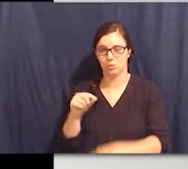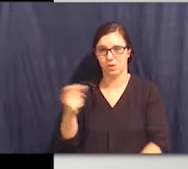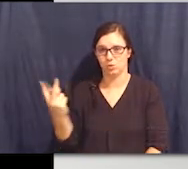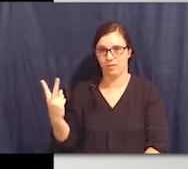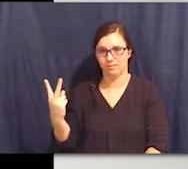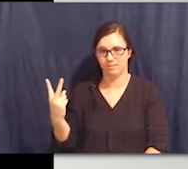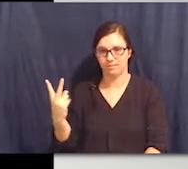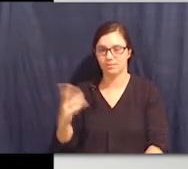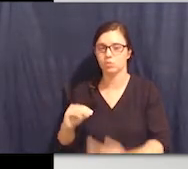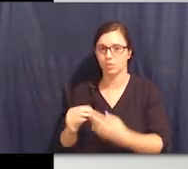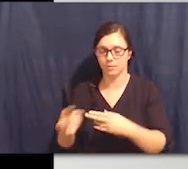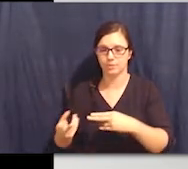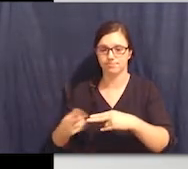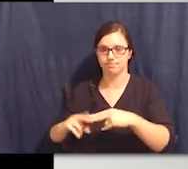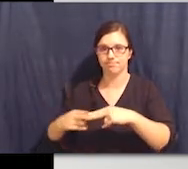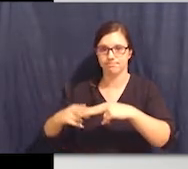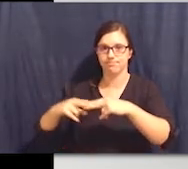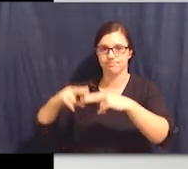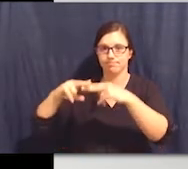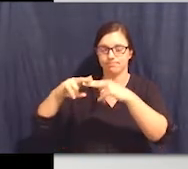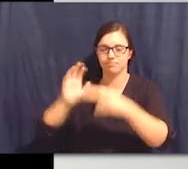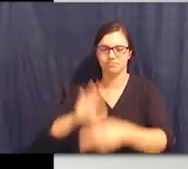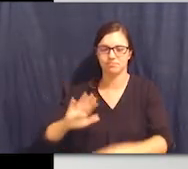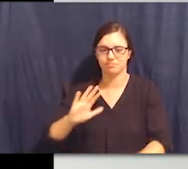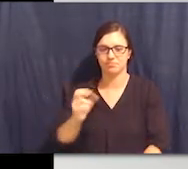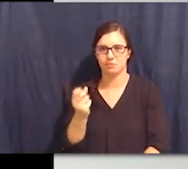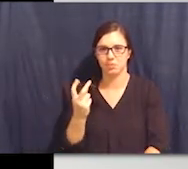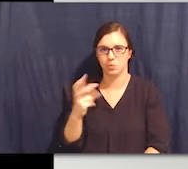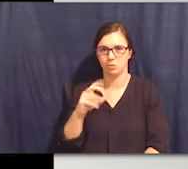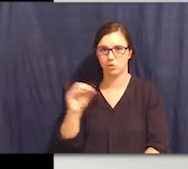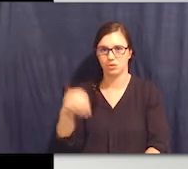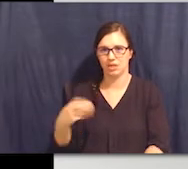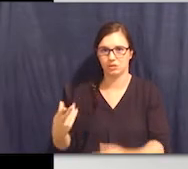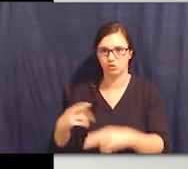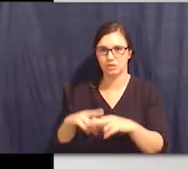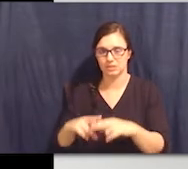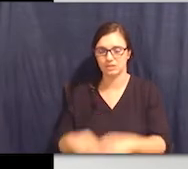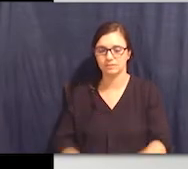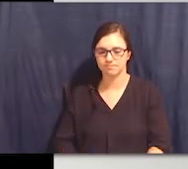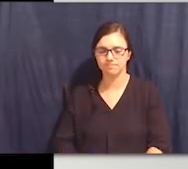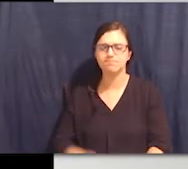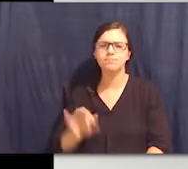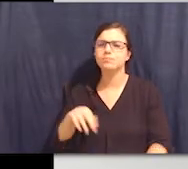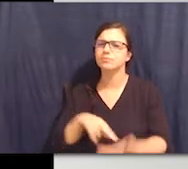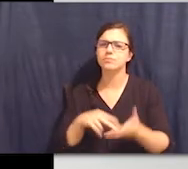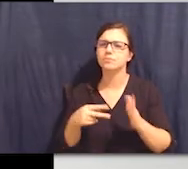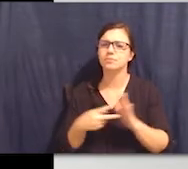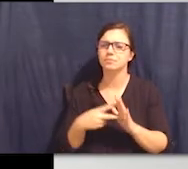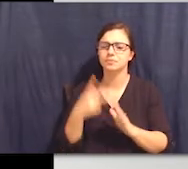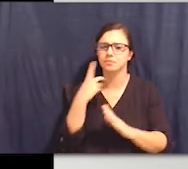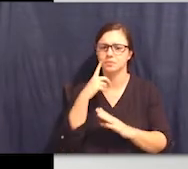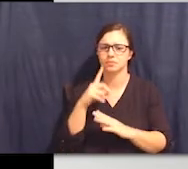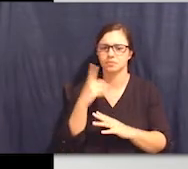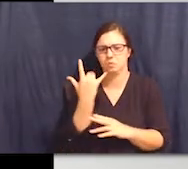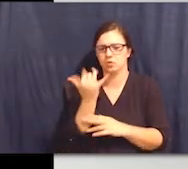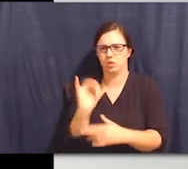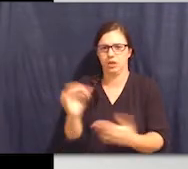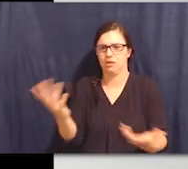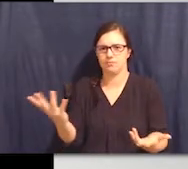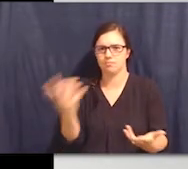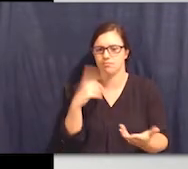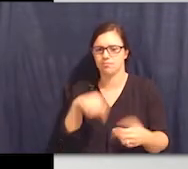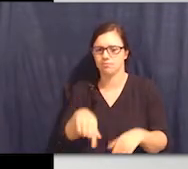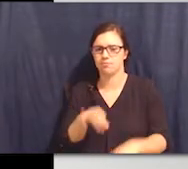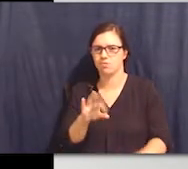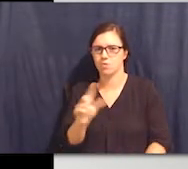our numbers are increasing. That's about 12% increase. What does that mean in terms of what does that look like